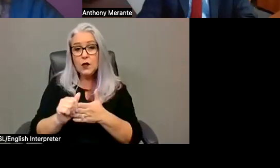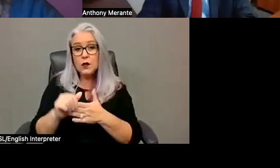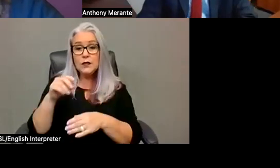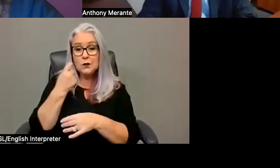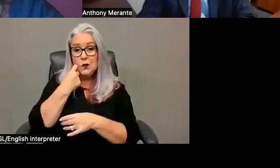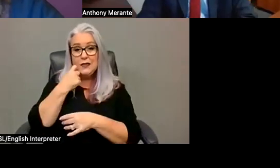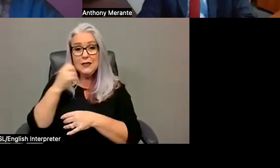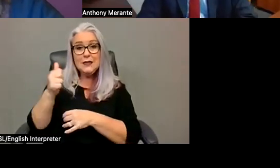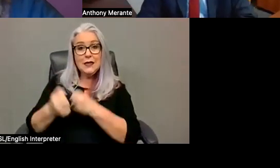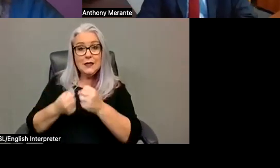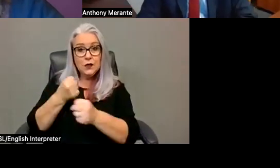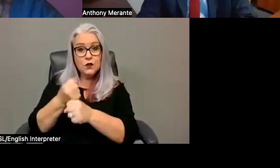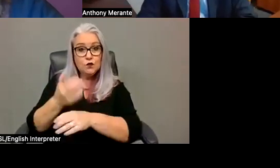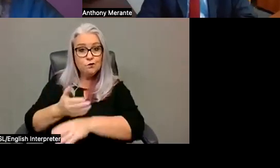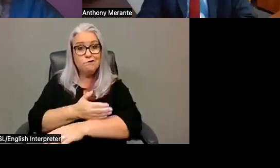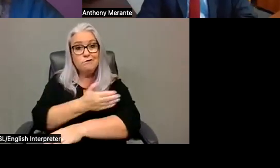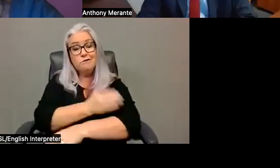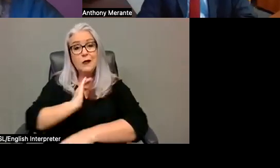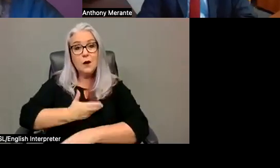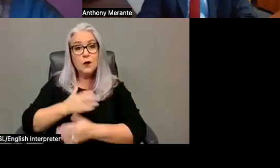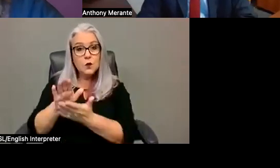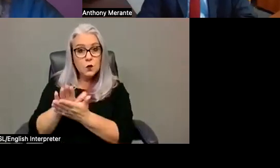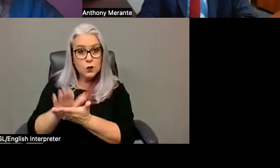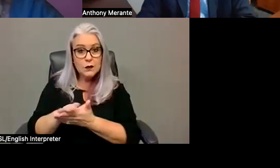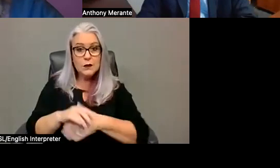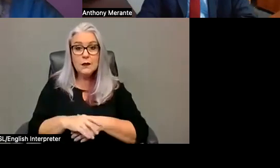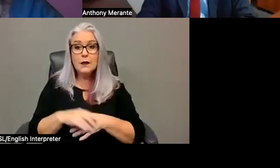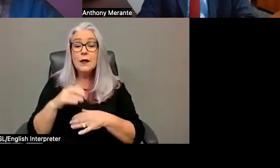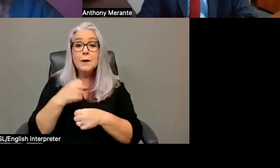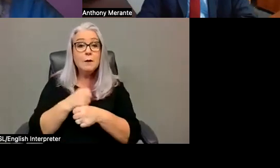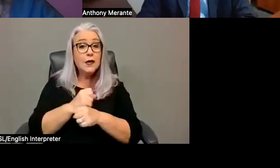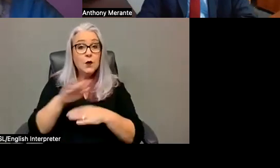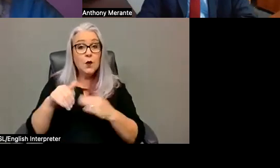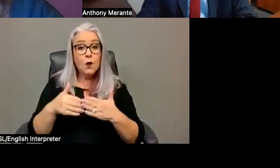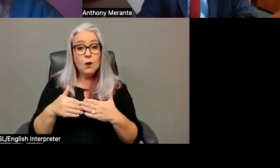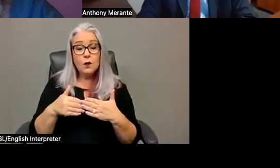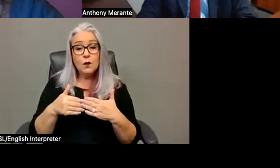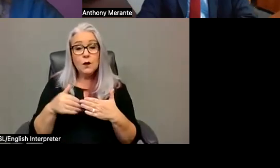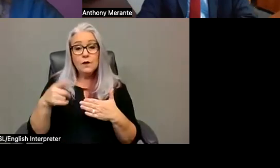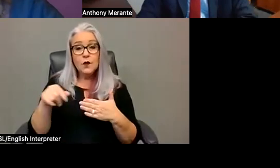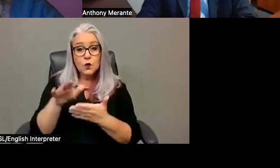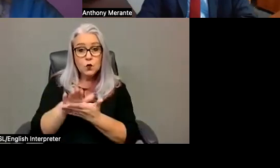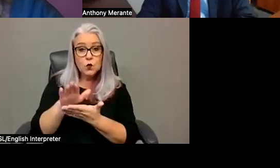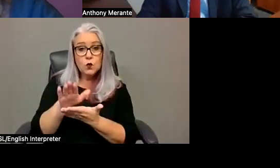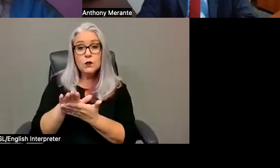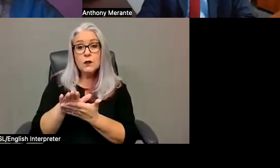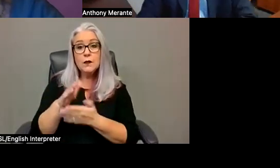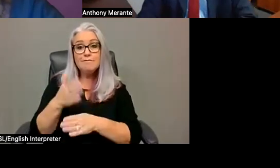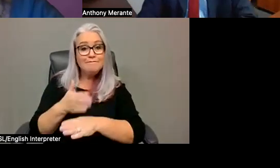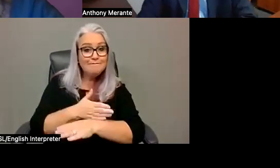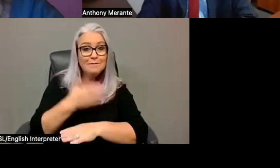in infrastructure improvements to our schools, that includes making them, better and more